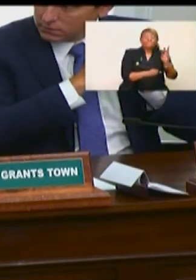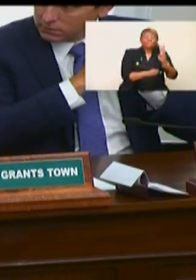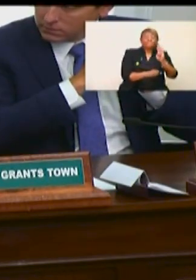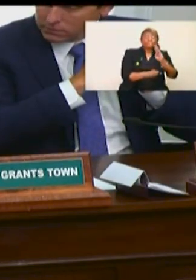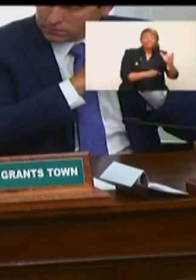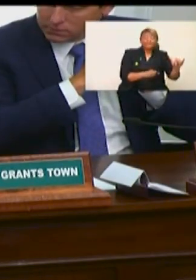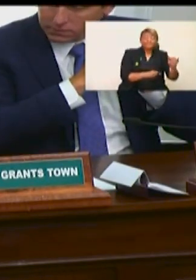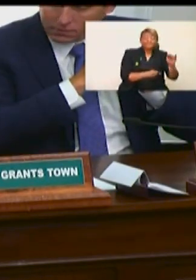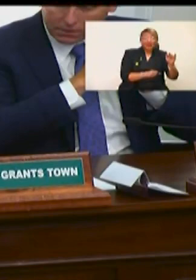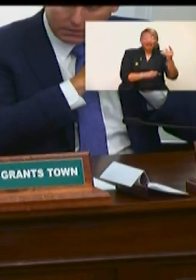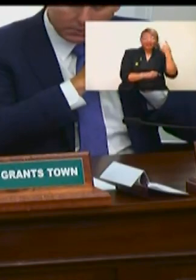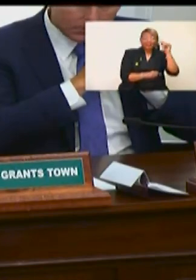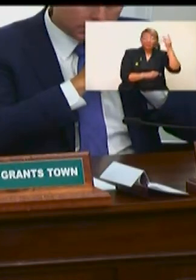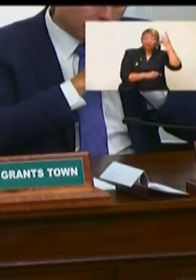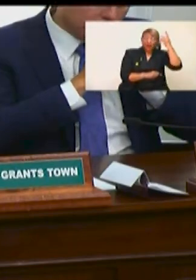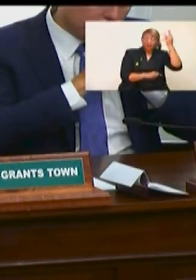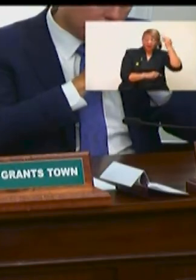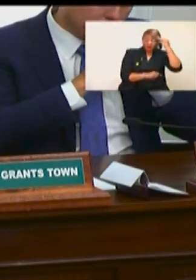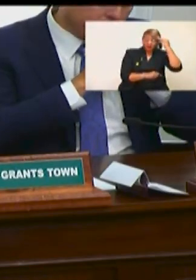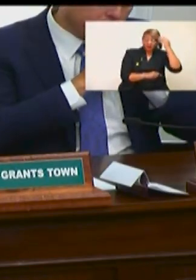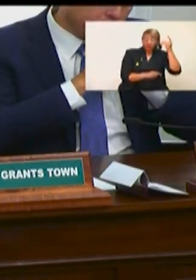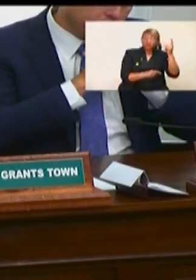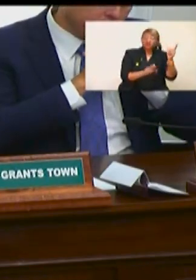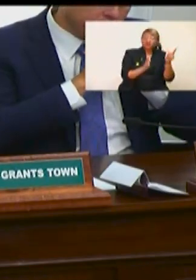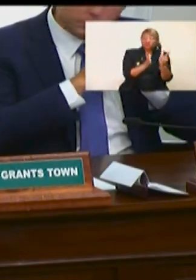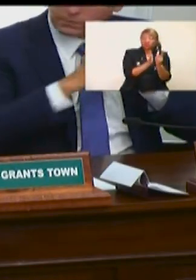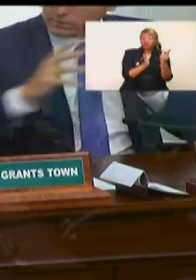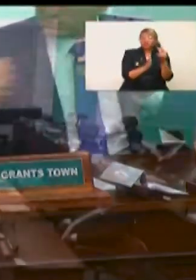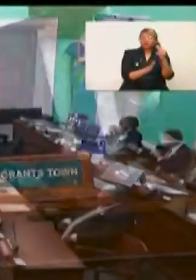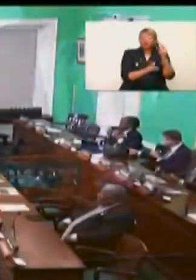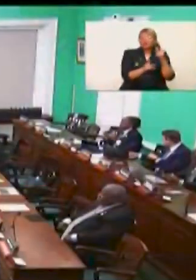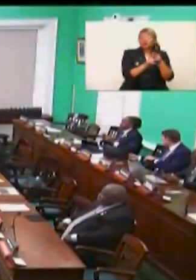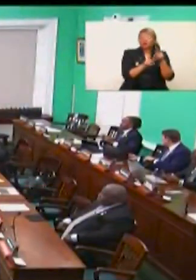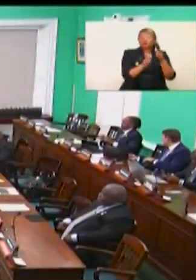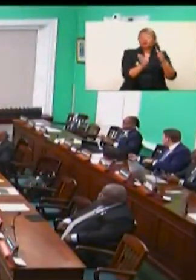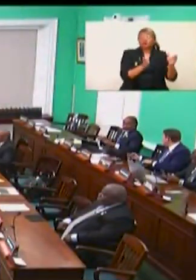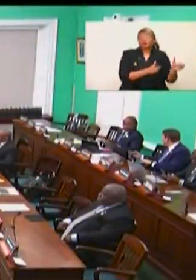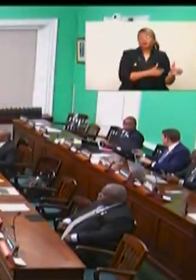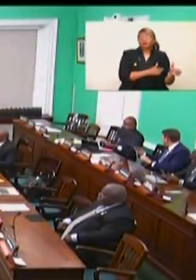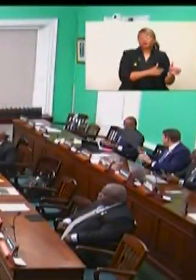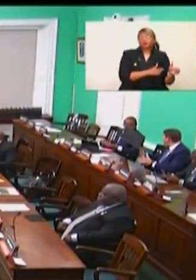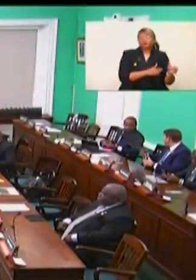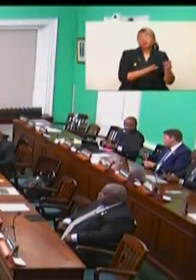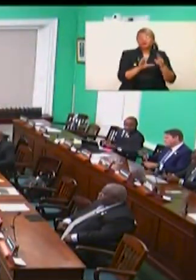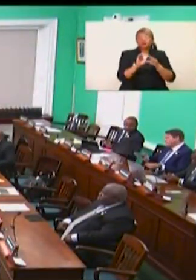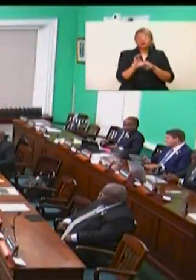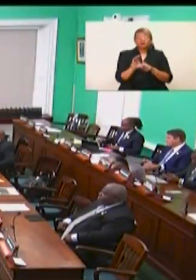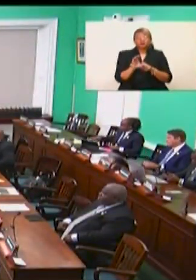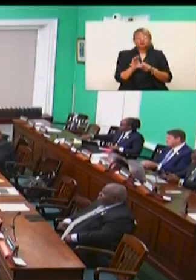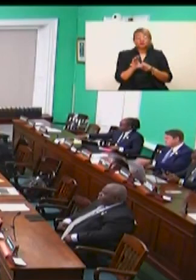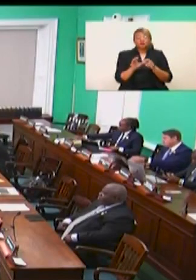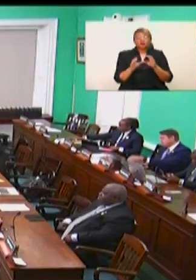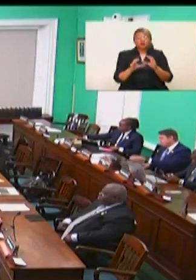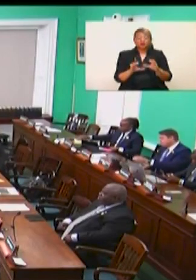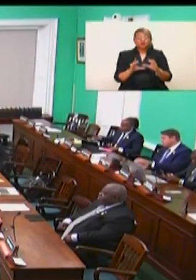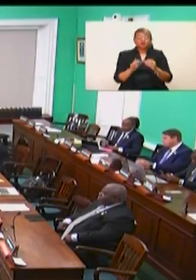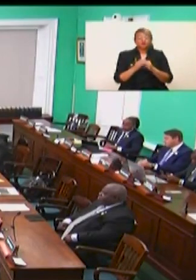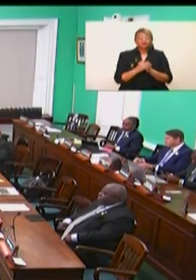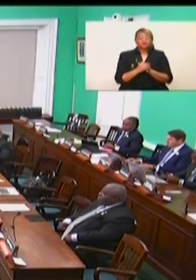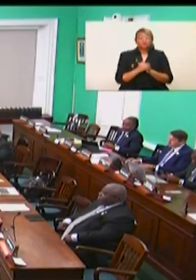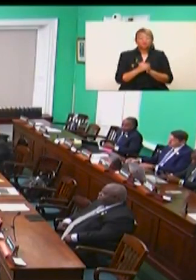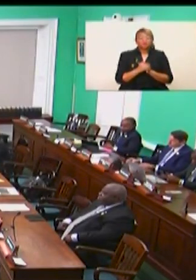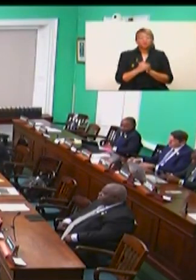I'm establishing, it was a legitimate point of order, Mr. Deputy. Thank you, Honorable Member. The chair recognizes the Honorable Member for Carmichael. Mr. Deputy